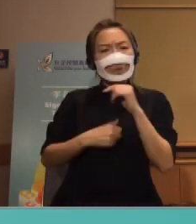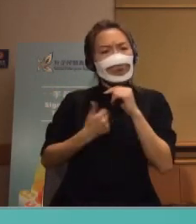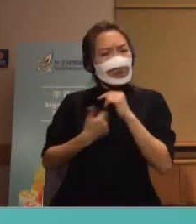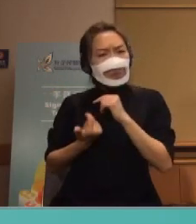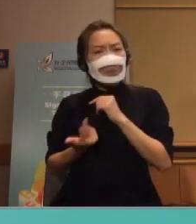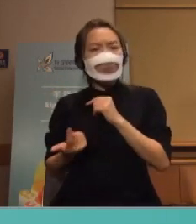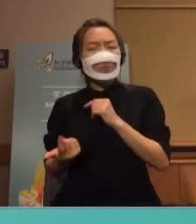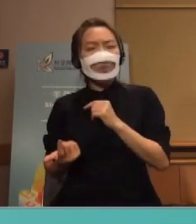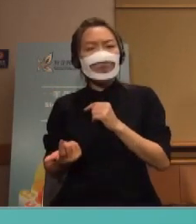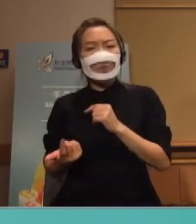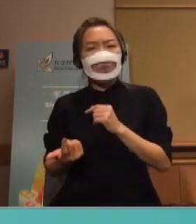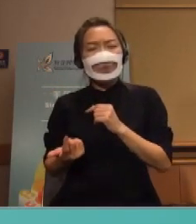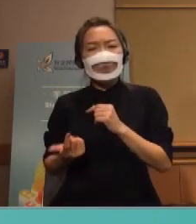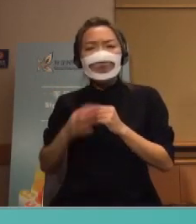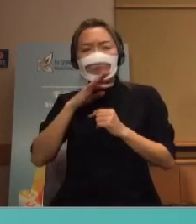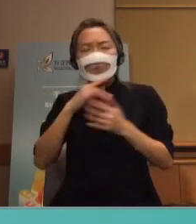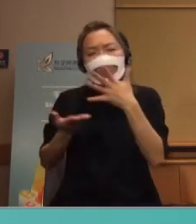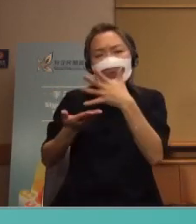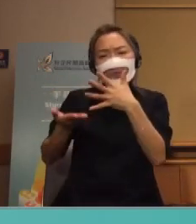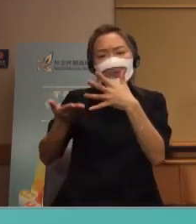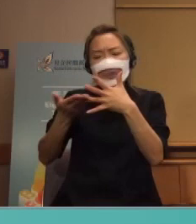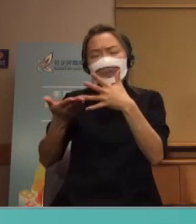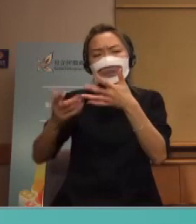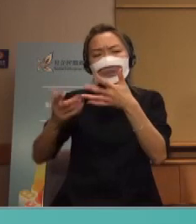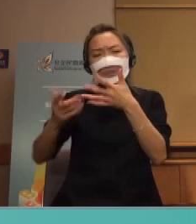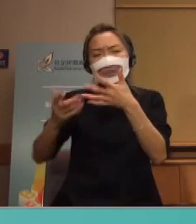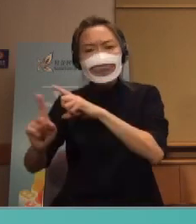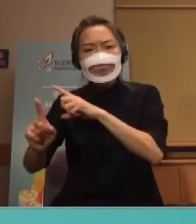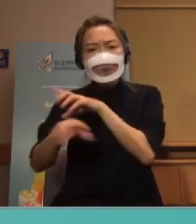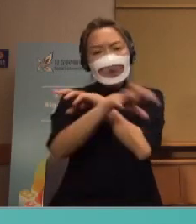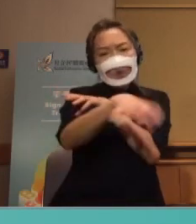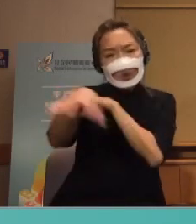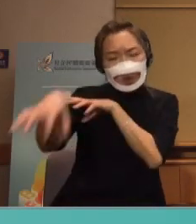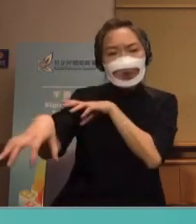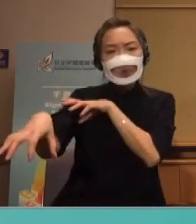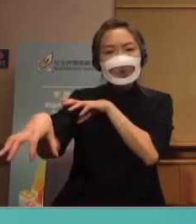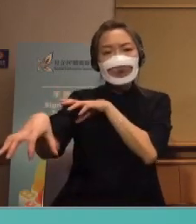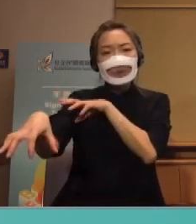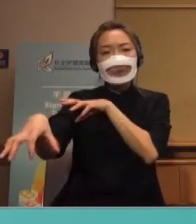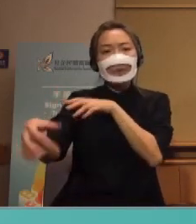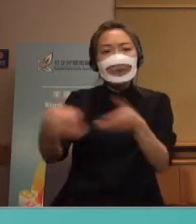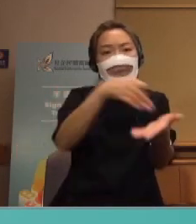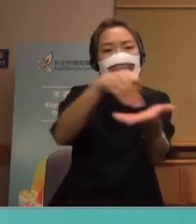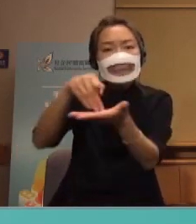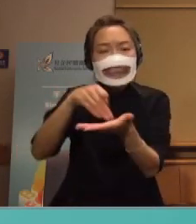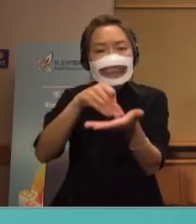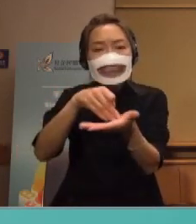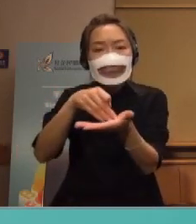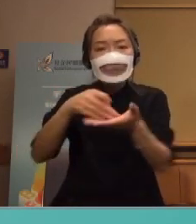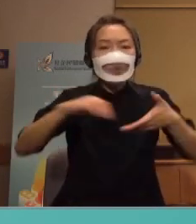community? So when we ask ourselves that questions, especially during this market, then we realize that, oh,